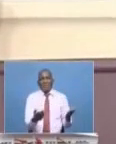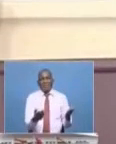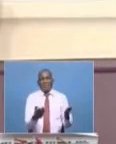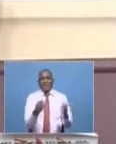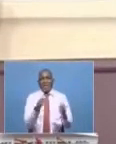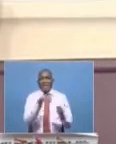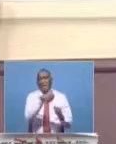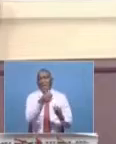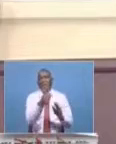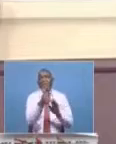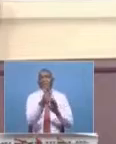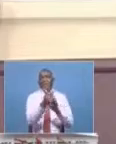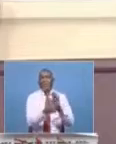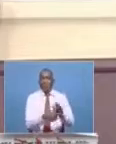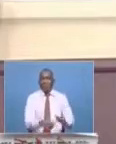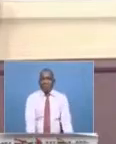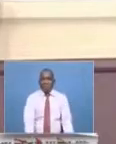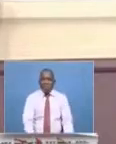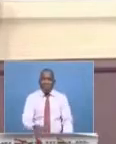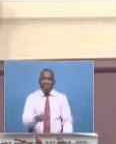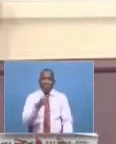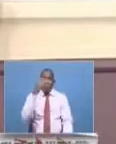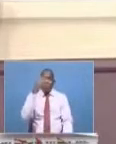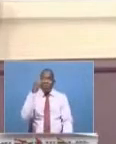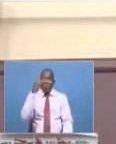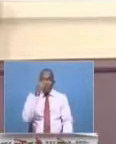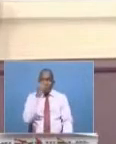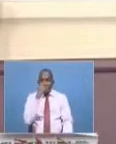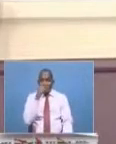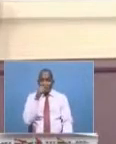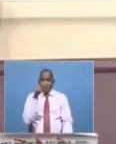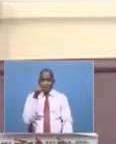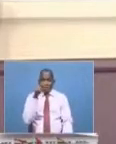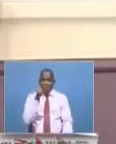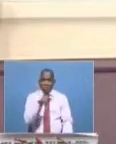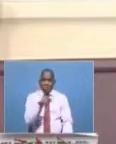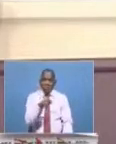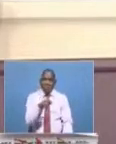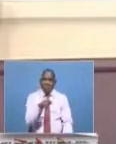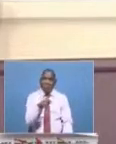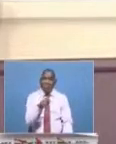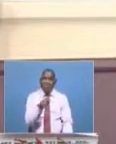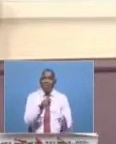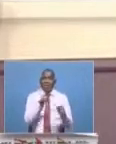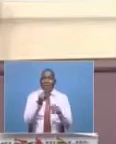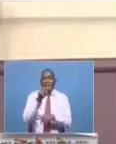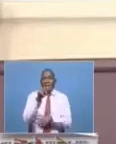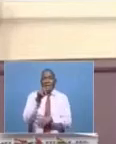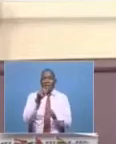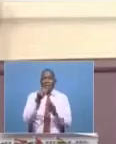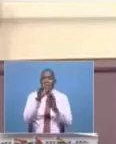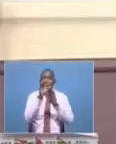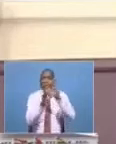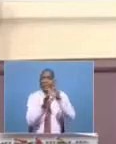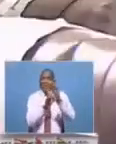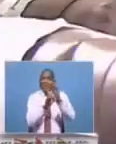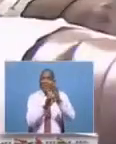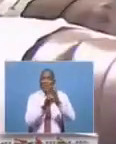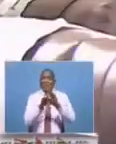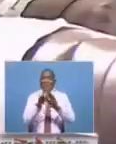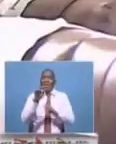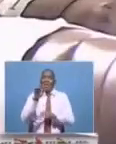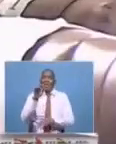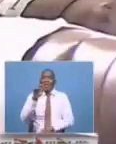legislation. Because if one goes to Article 11 of the Constitution,